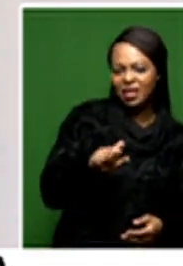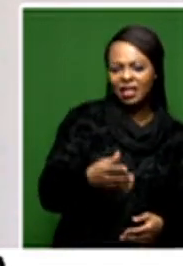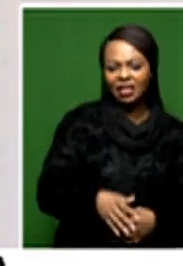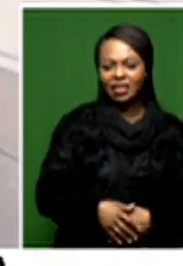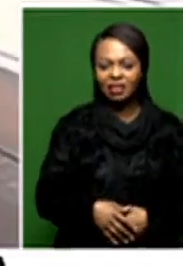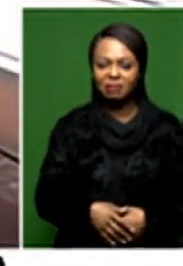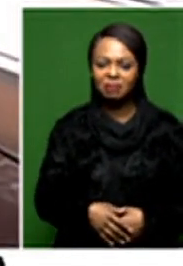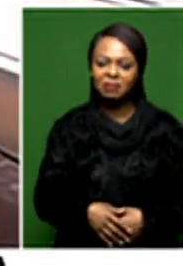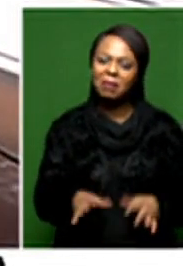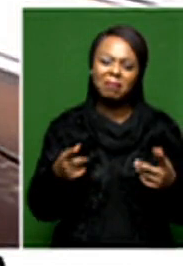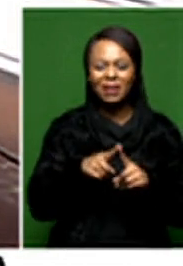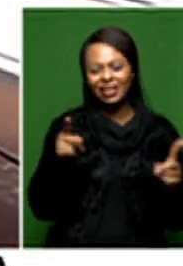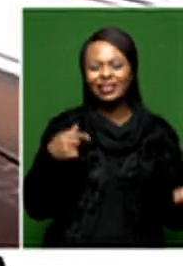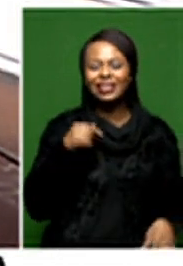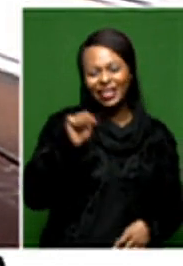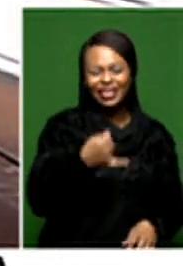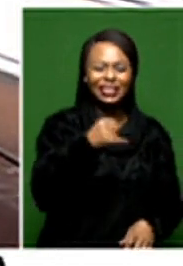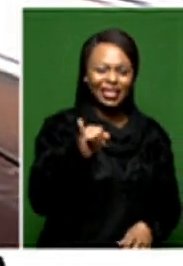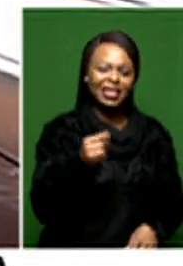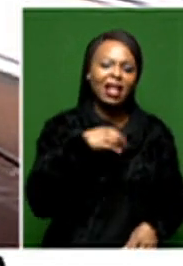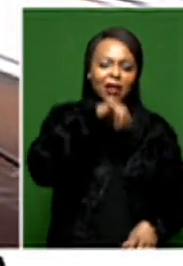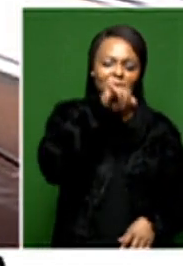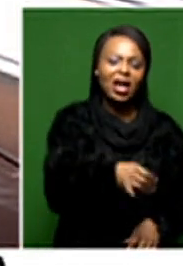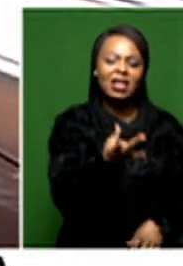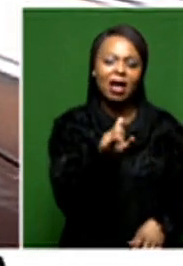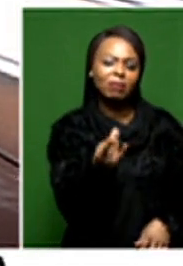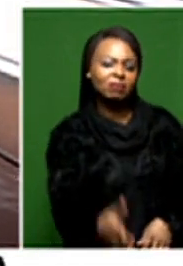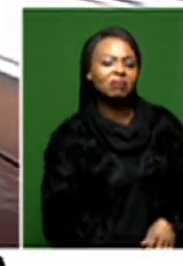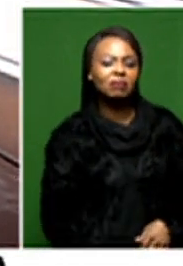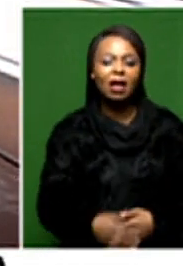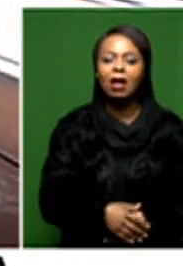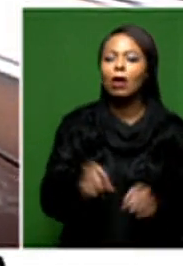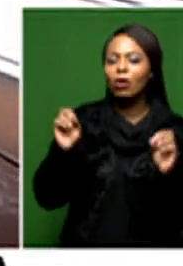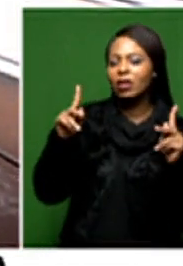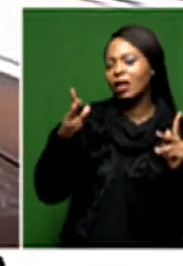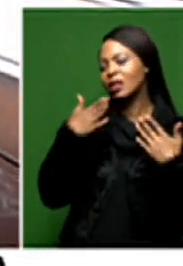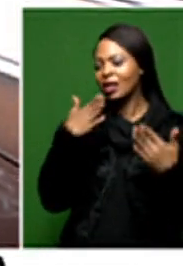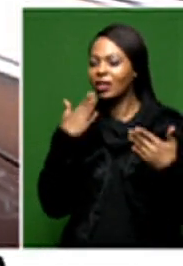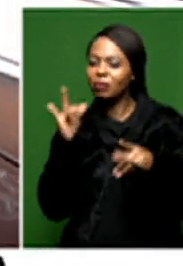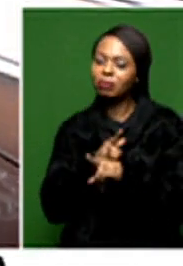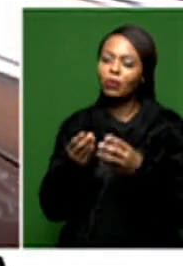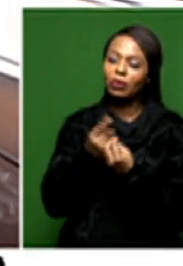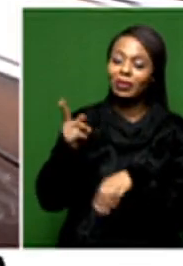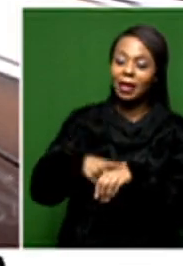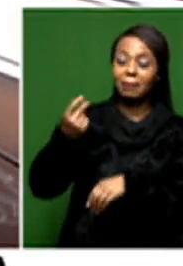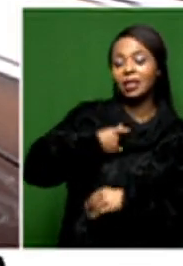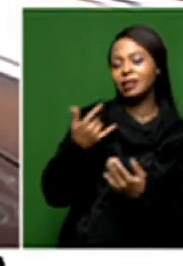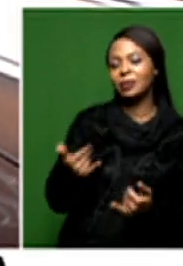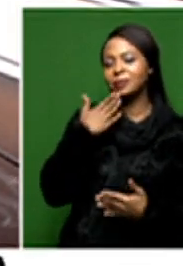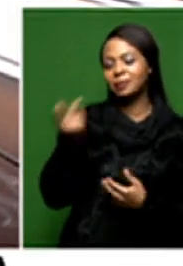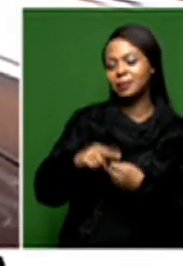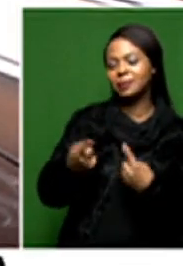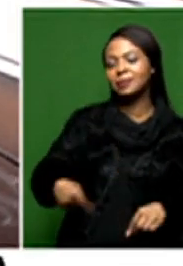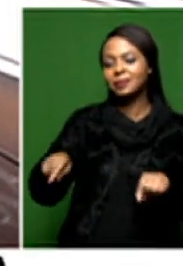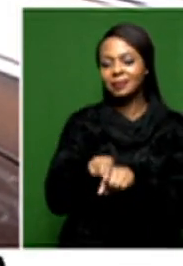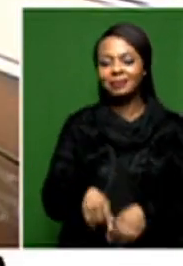great chatting to you, man. I still, of course, love meat. We're out of time, unfortunately, but it's been lovely chatting to you. Thank you so much for joining us. Thank